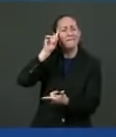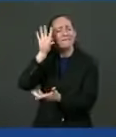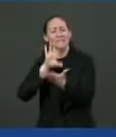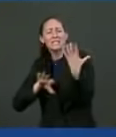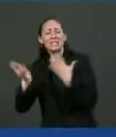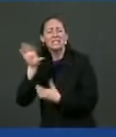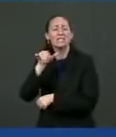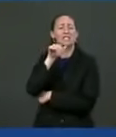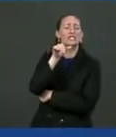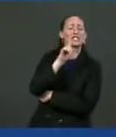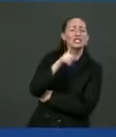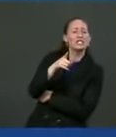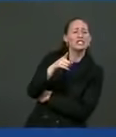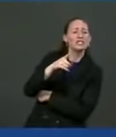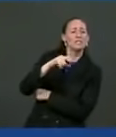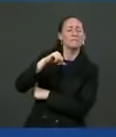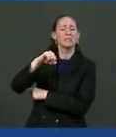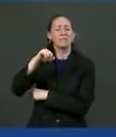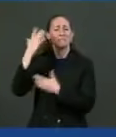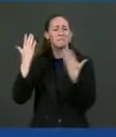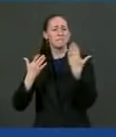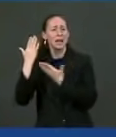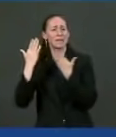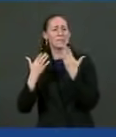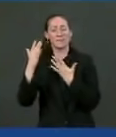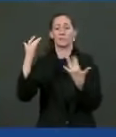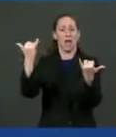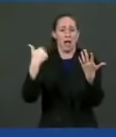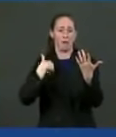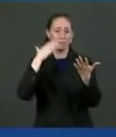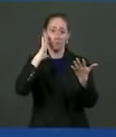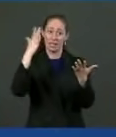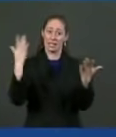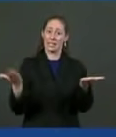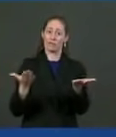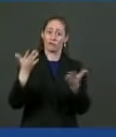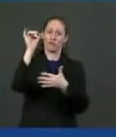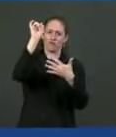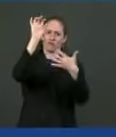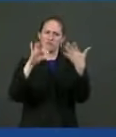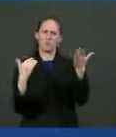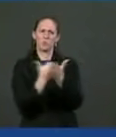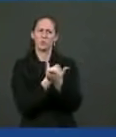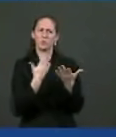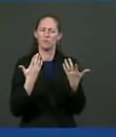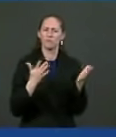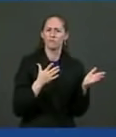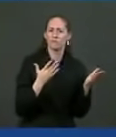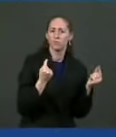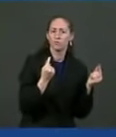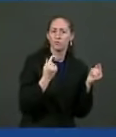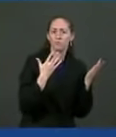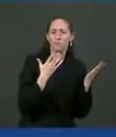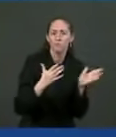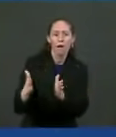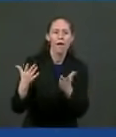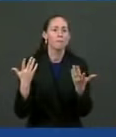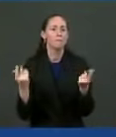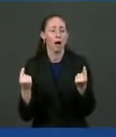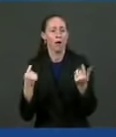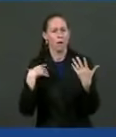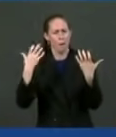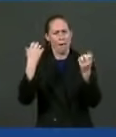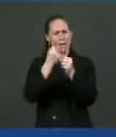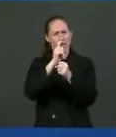before I outline the new steps to fight COVID-19 that I'm going to be announcing tonight, let me give you some clear information